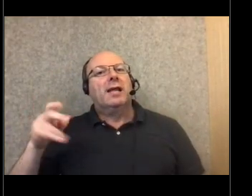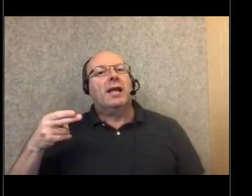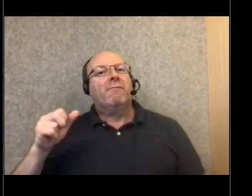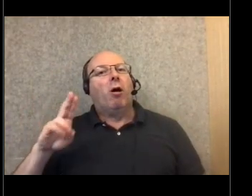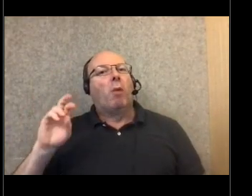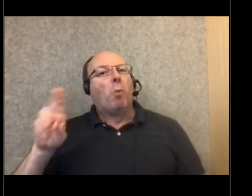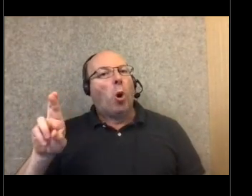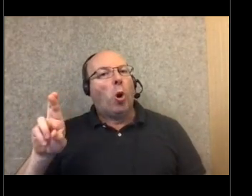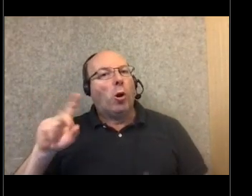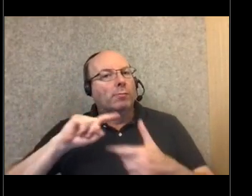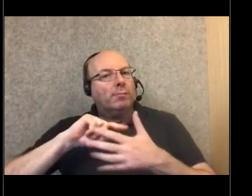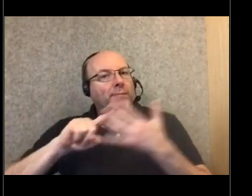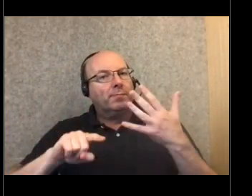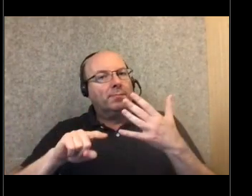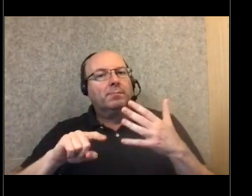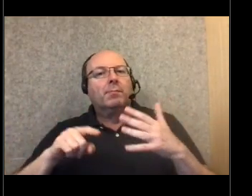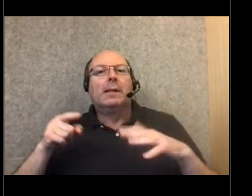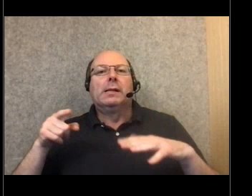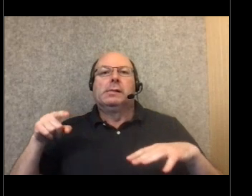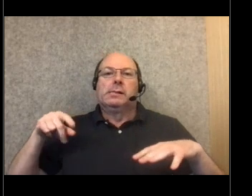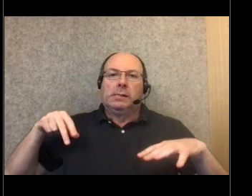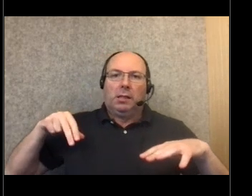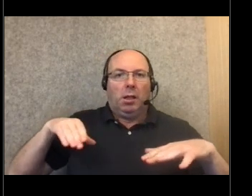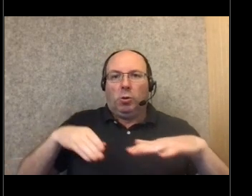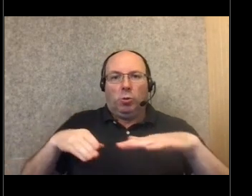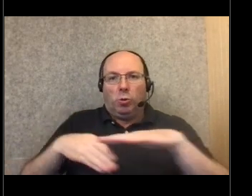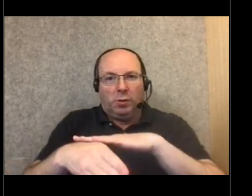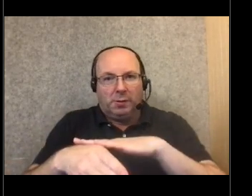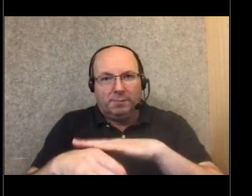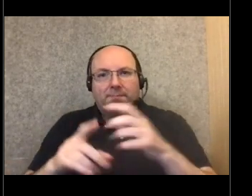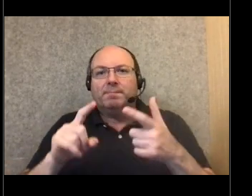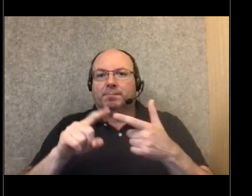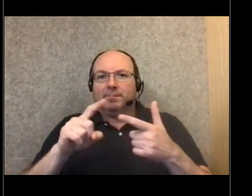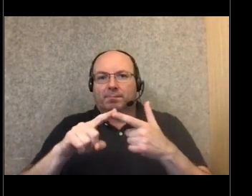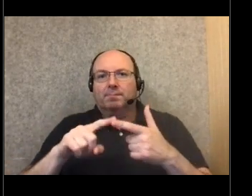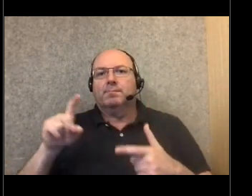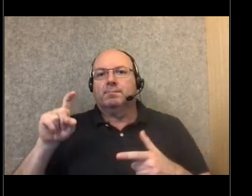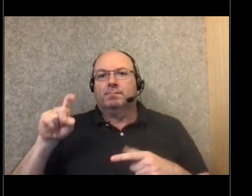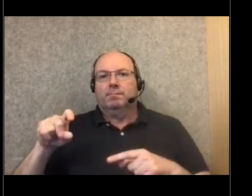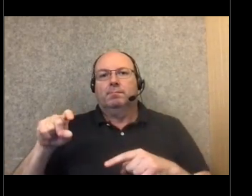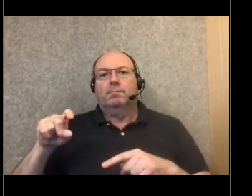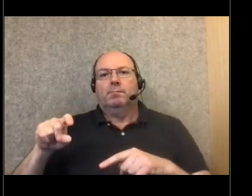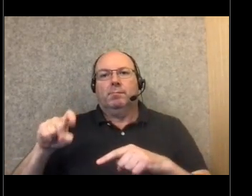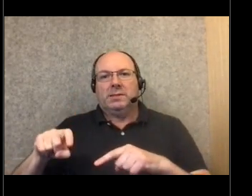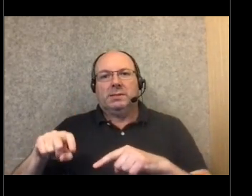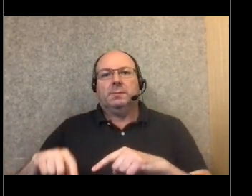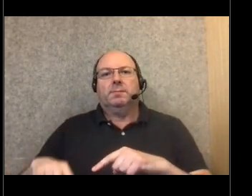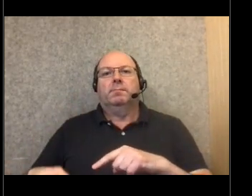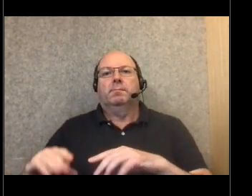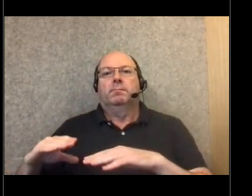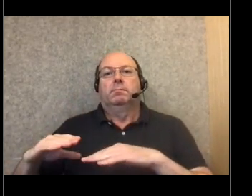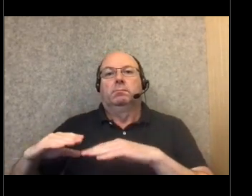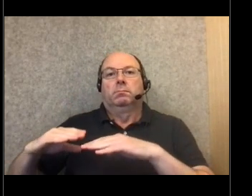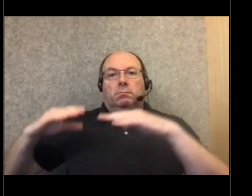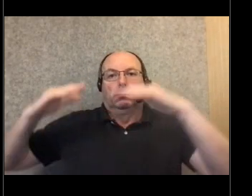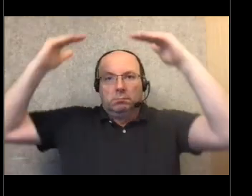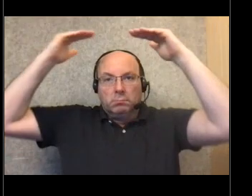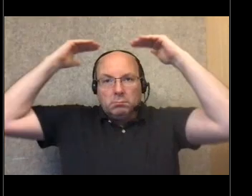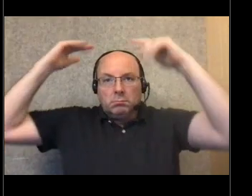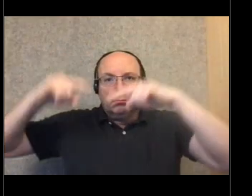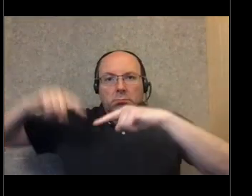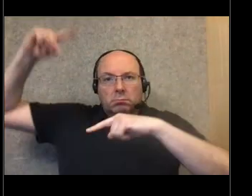be located on an accessible route, have a 30-inch by 48-inch clear floor space, and